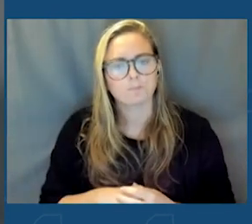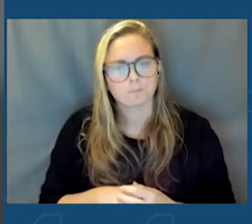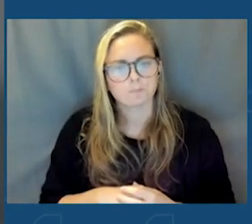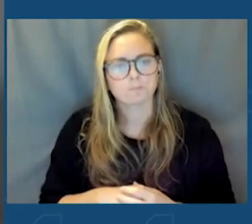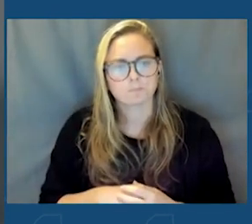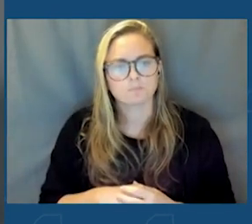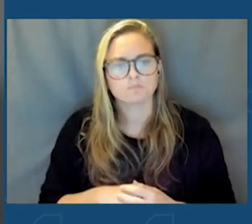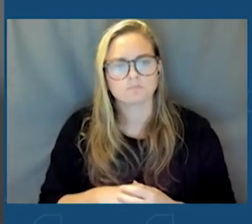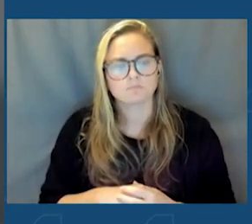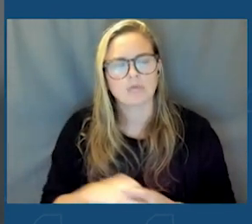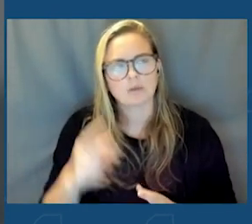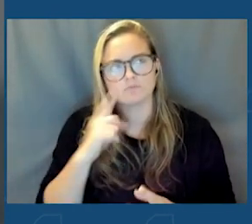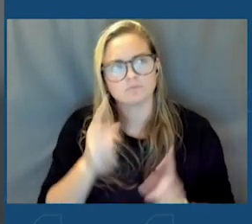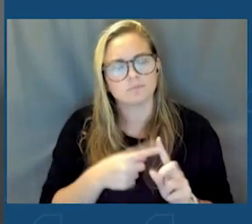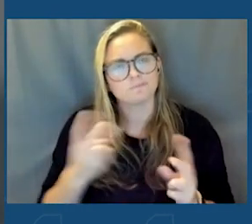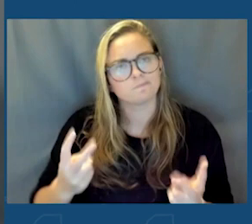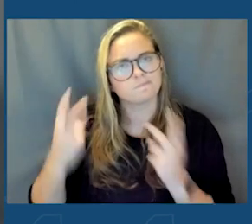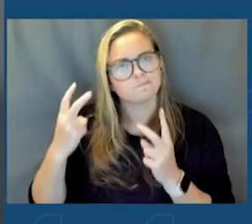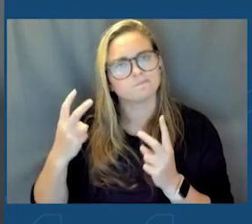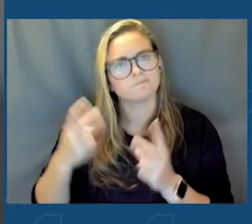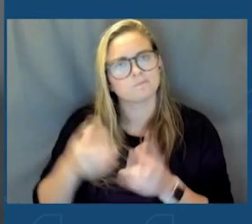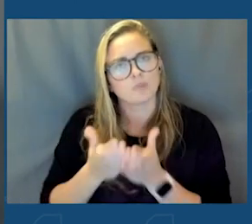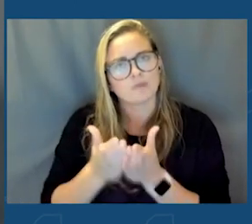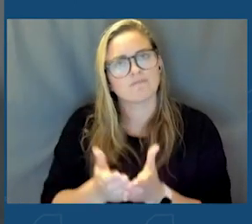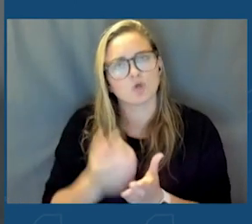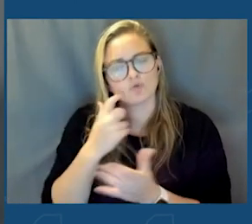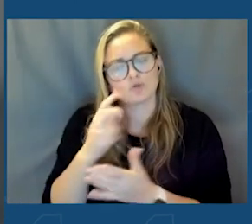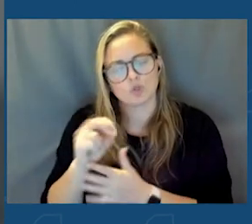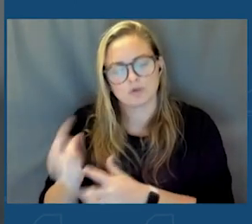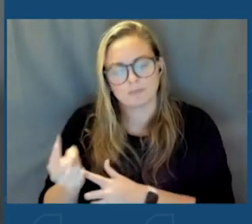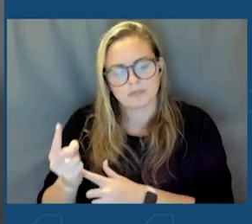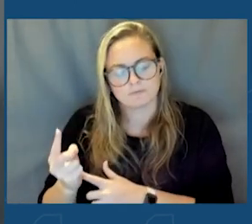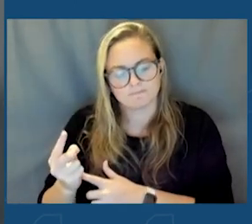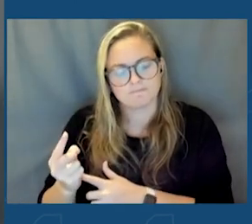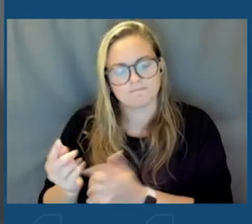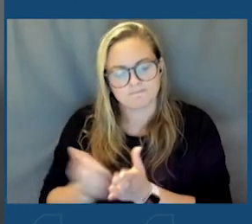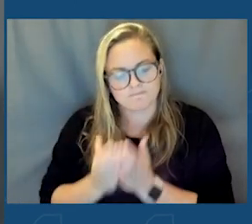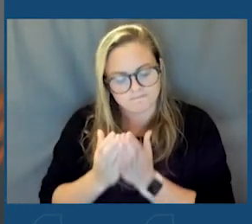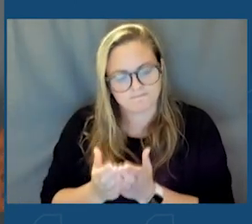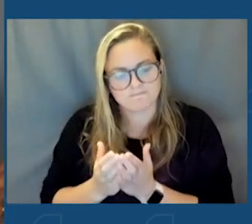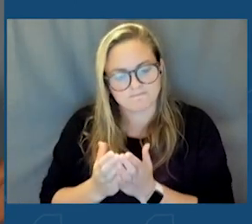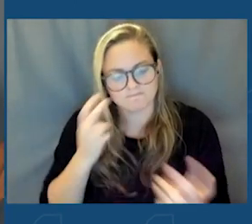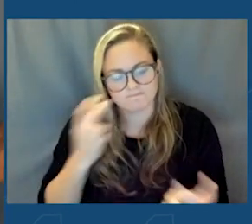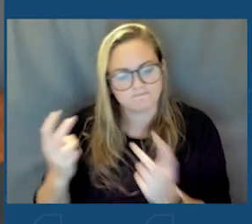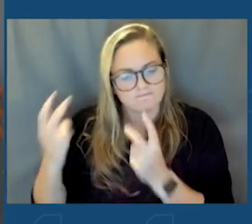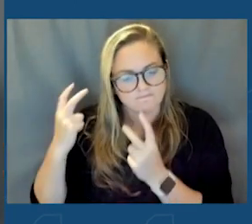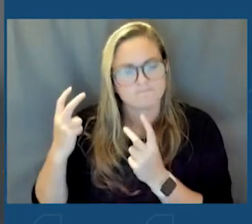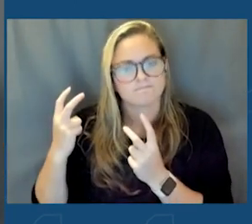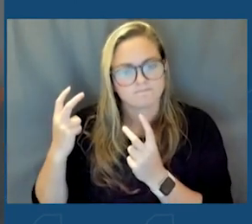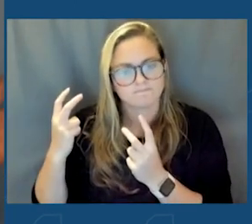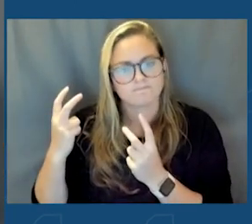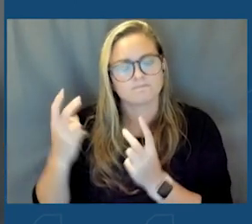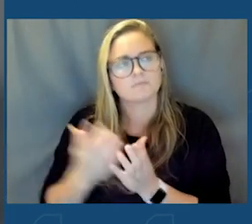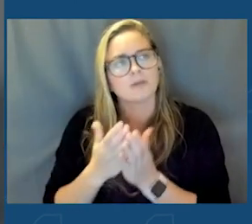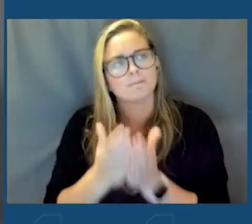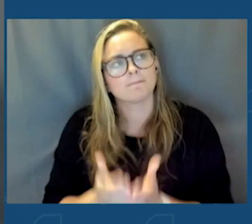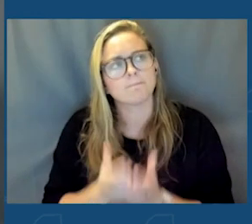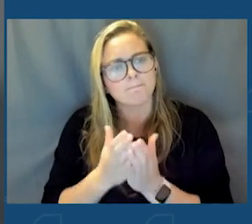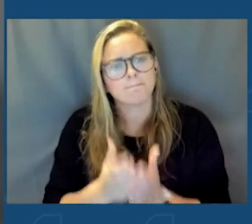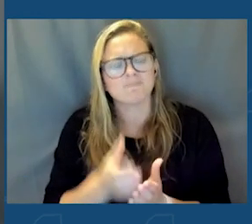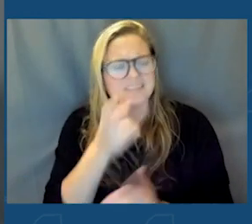coming across the ferry in the last half hour. And as I come across, didn't see the